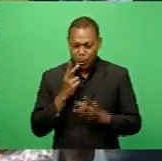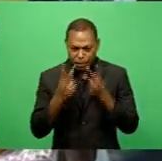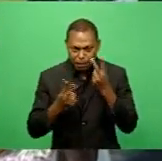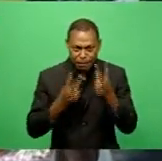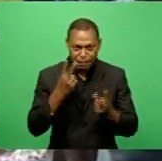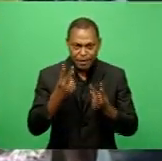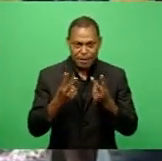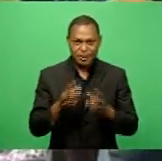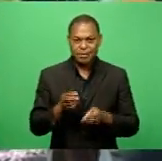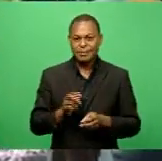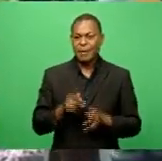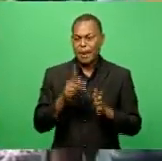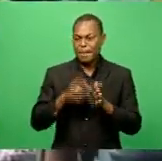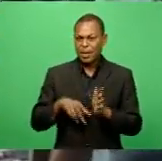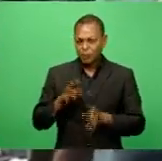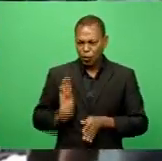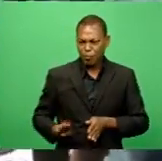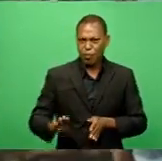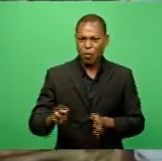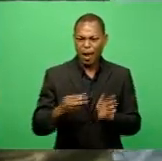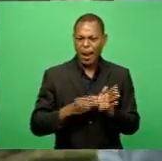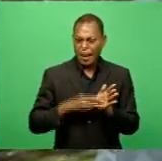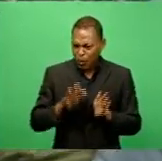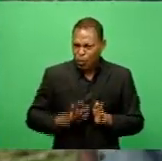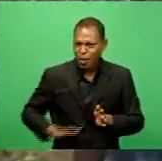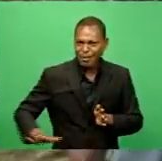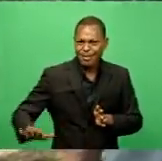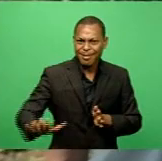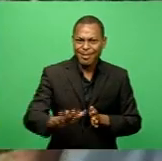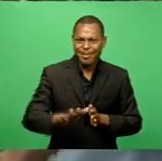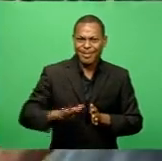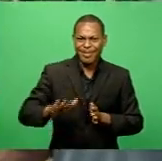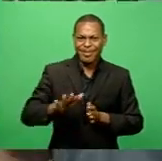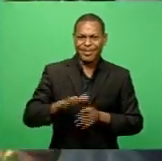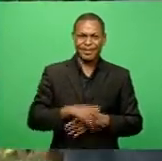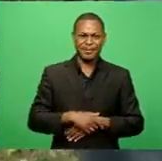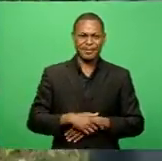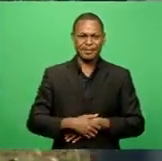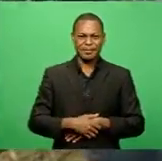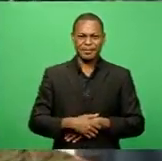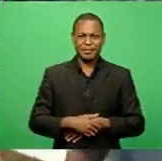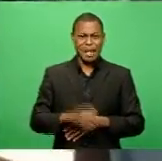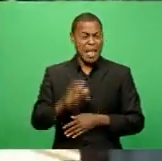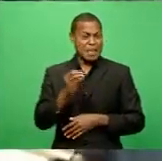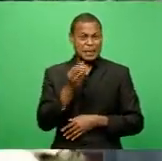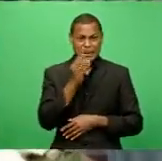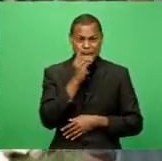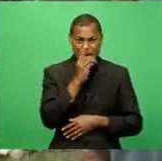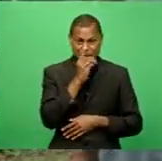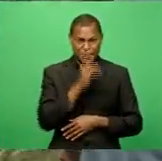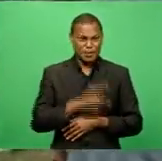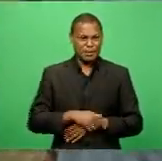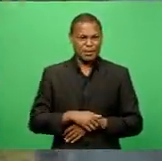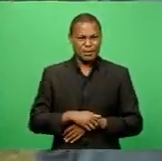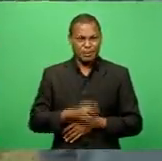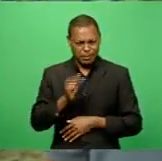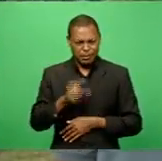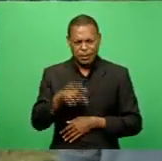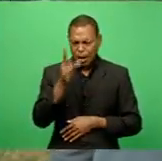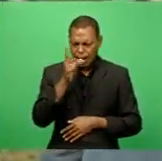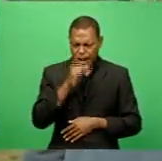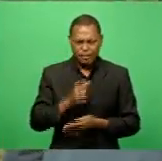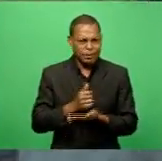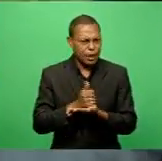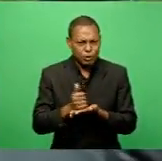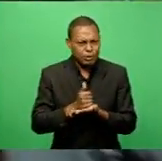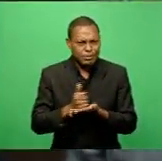parts of Mua and Maduwata yesterday. It's quite incredible. Some of the people, they're quite displaying a lot of